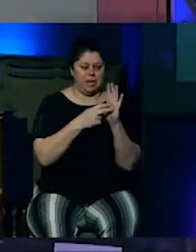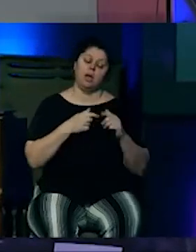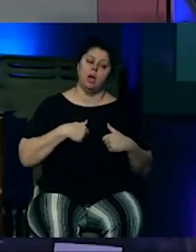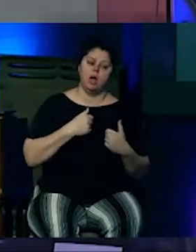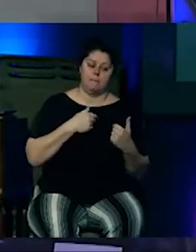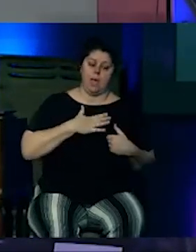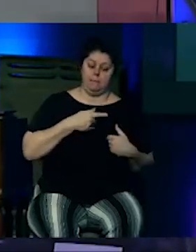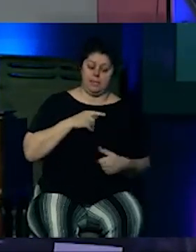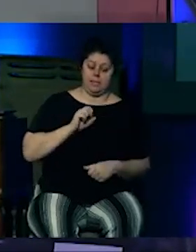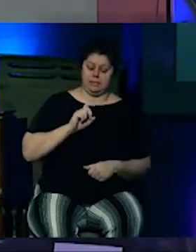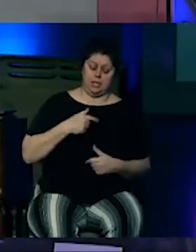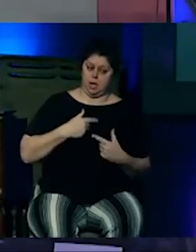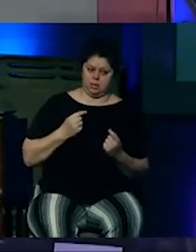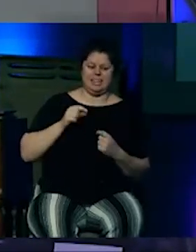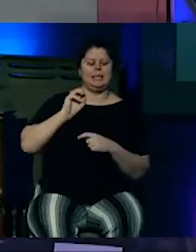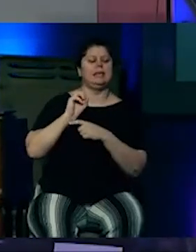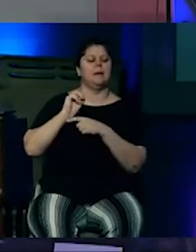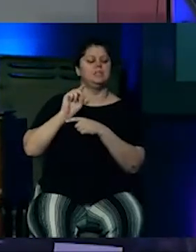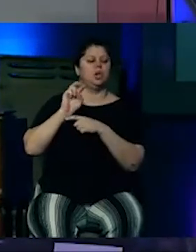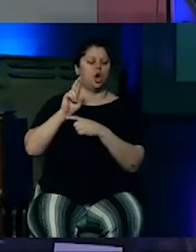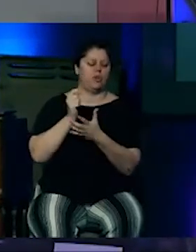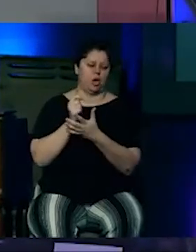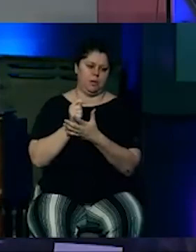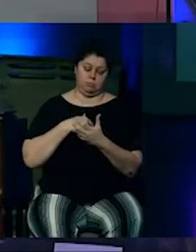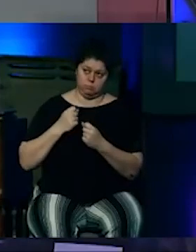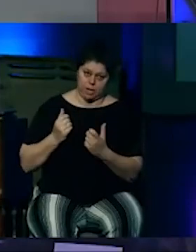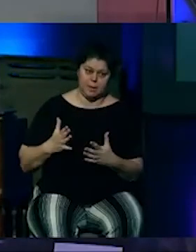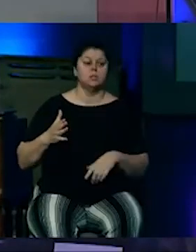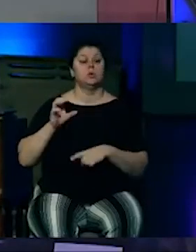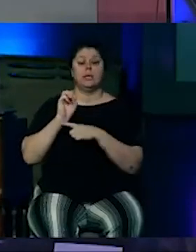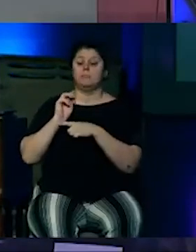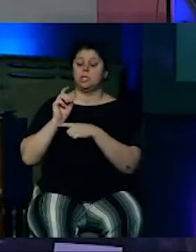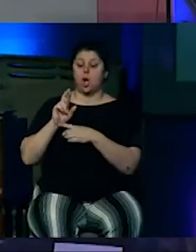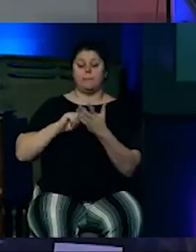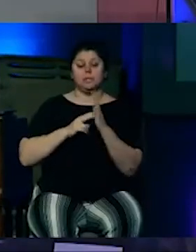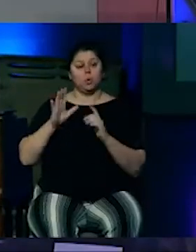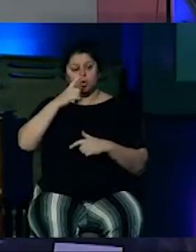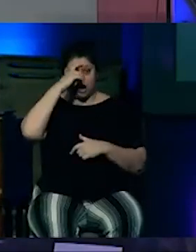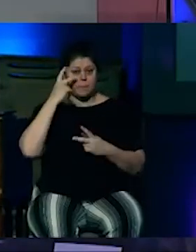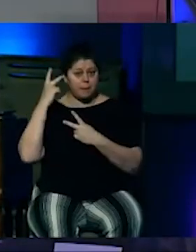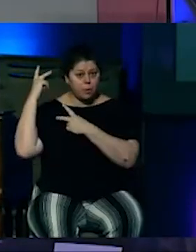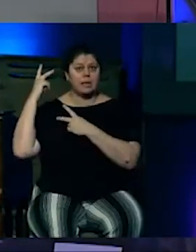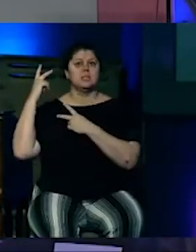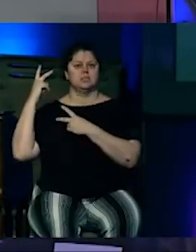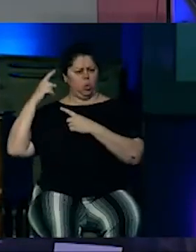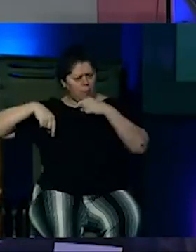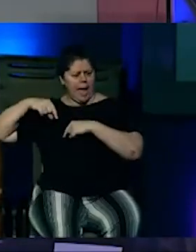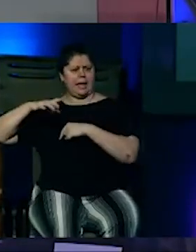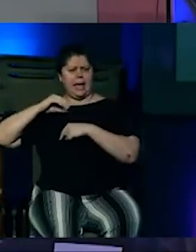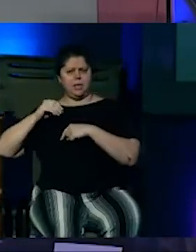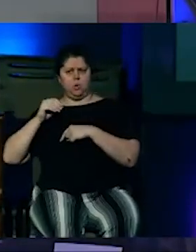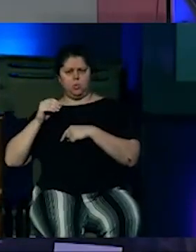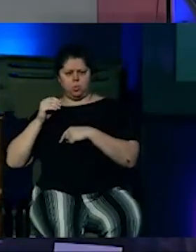PTSD. And one of the things that you do in EMDR is you actually go back to your traumatic memories and you kind of like walk through them again.